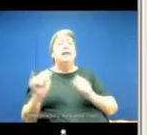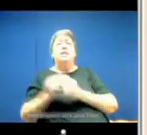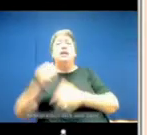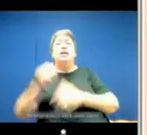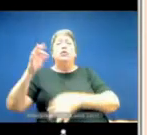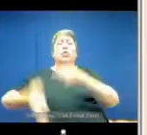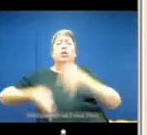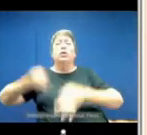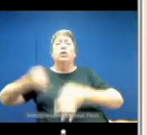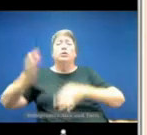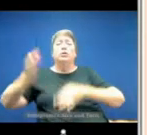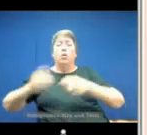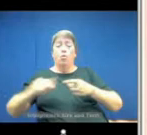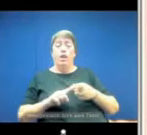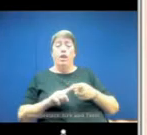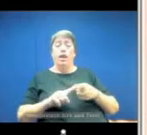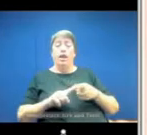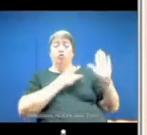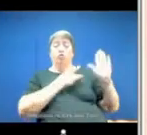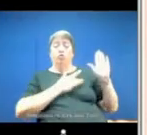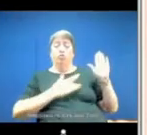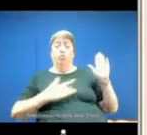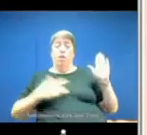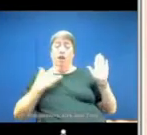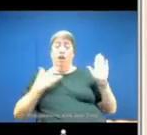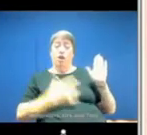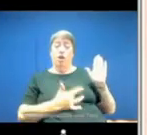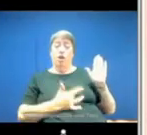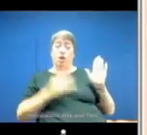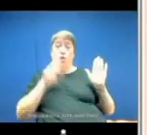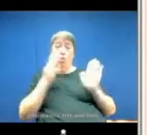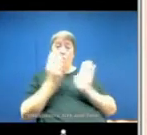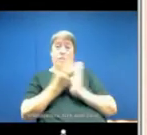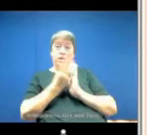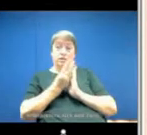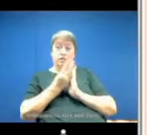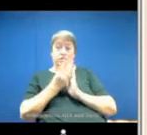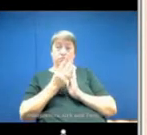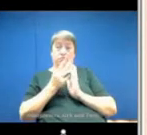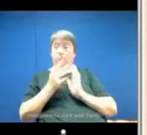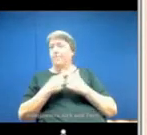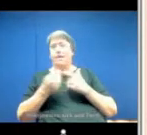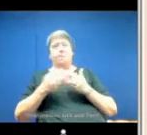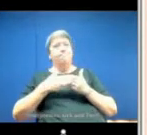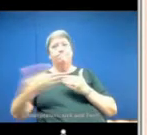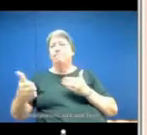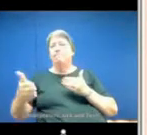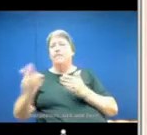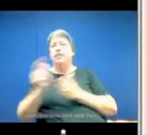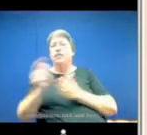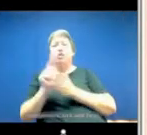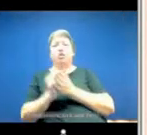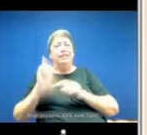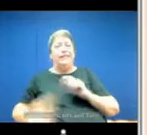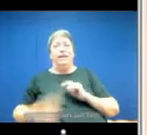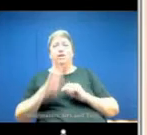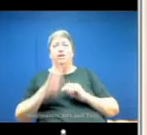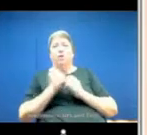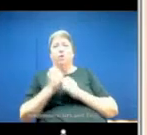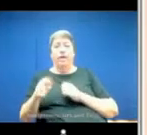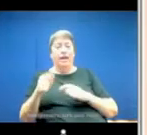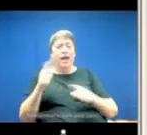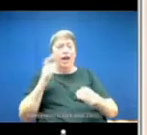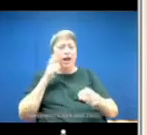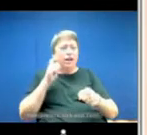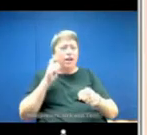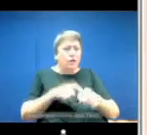able to talk to the witness about their testimony. Now, I noted in the scenario that this was prior to court, but I think